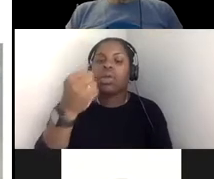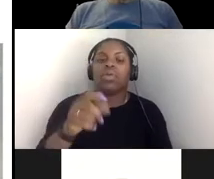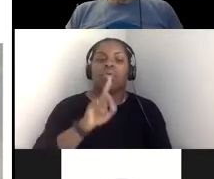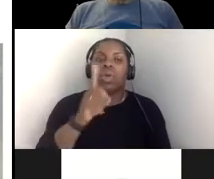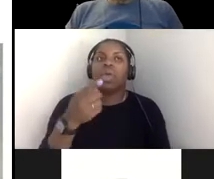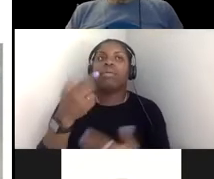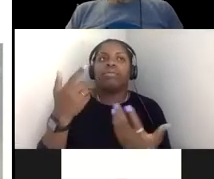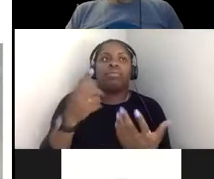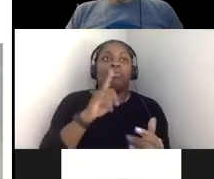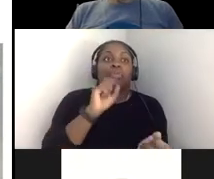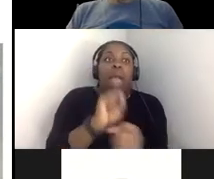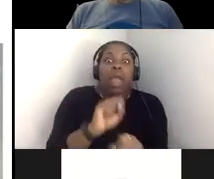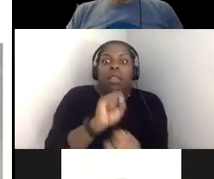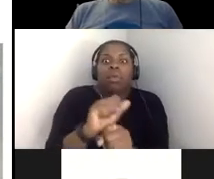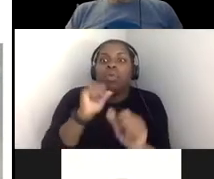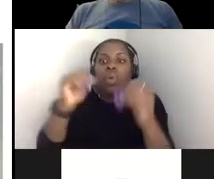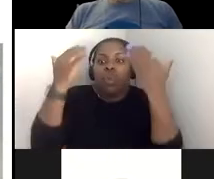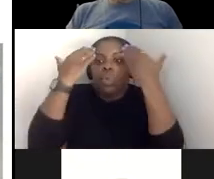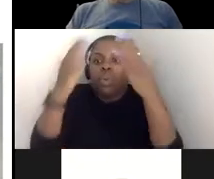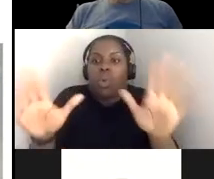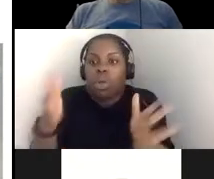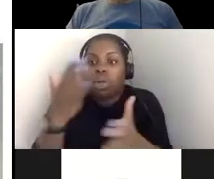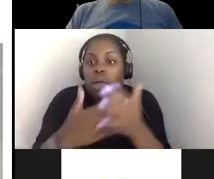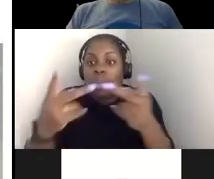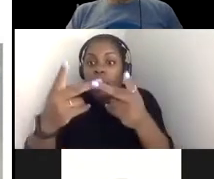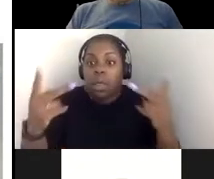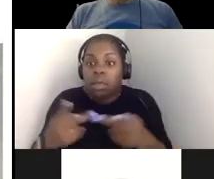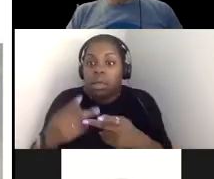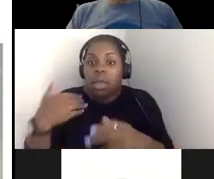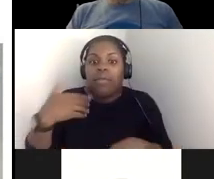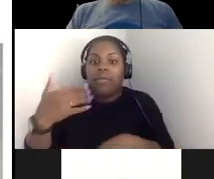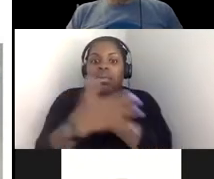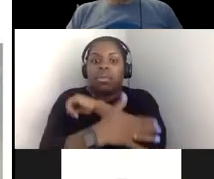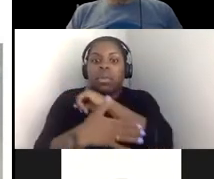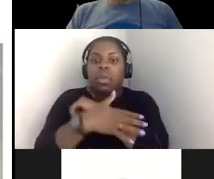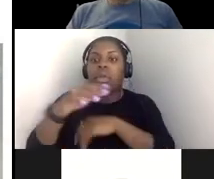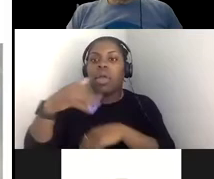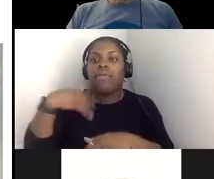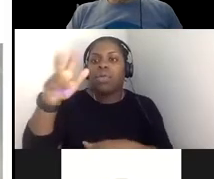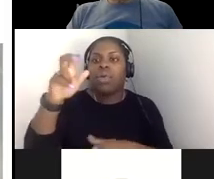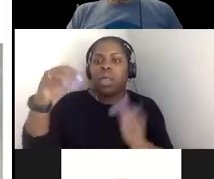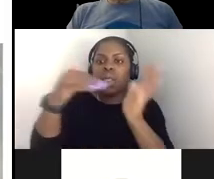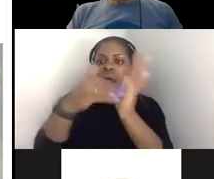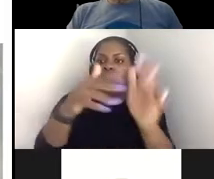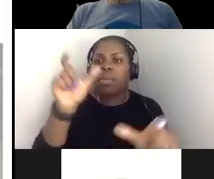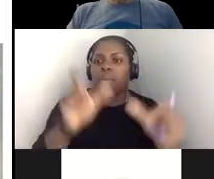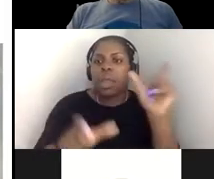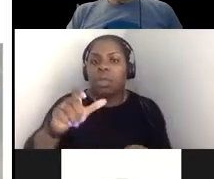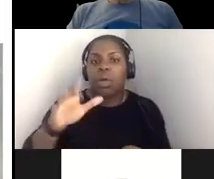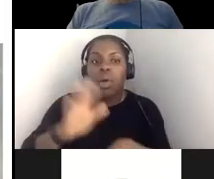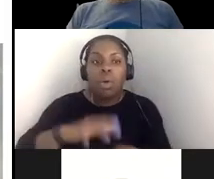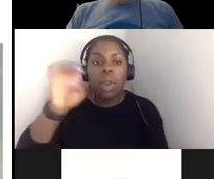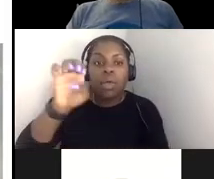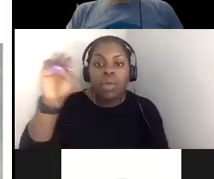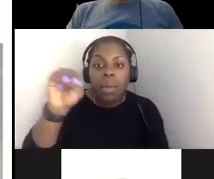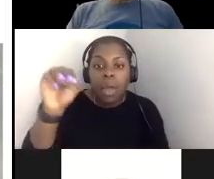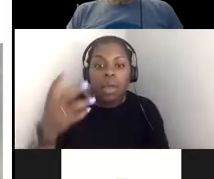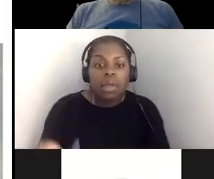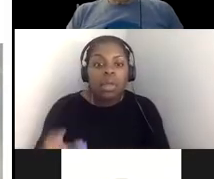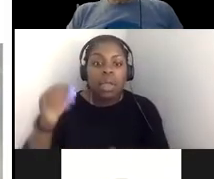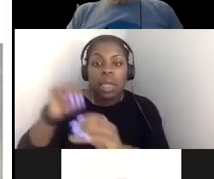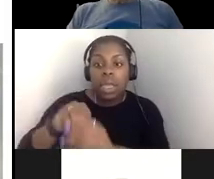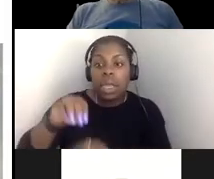We know some places like Cook County has about 3,500 people on electronic monitors.